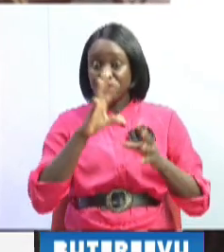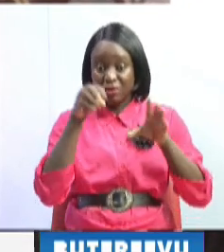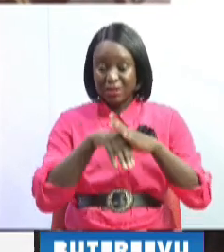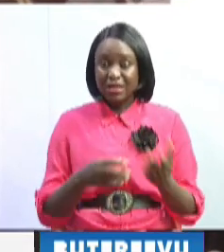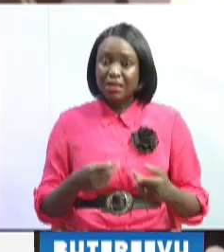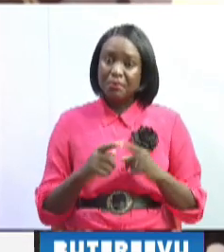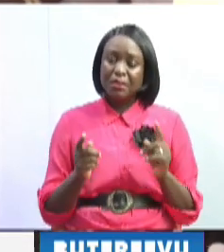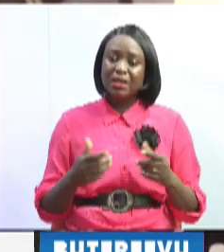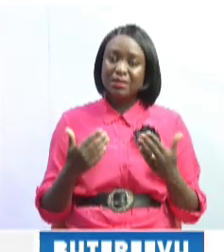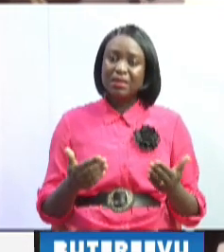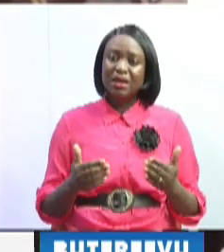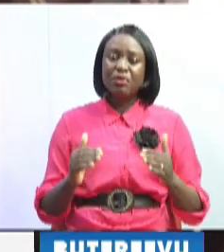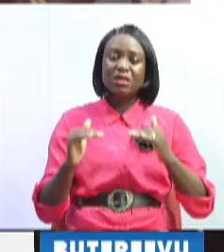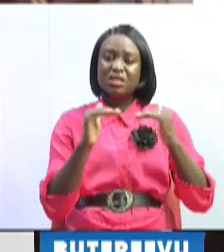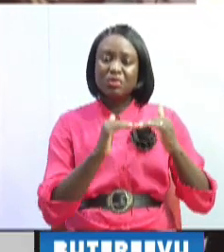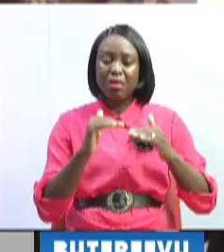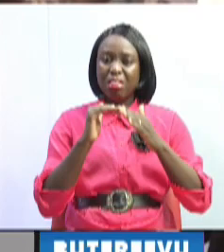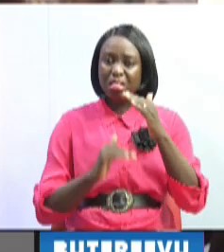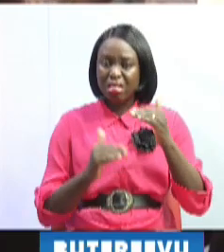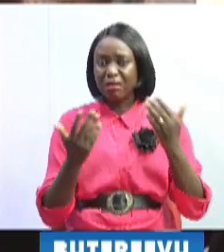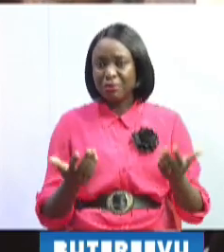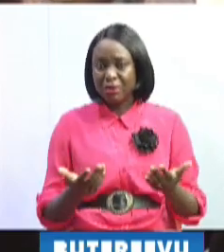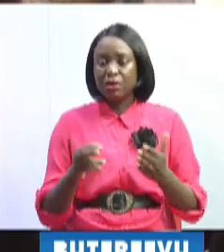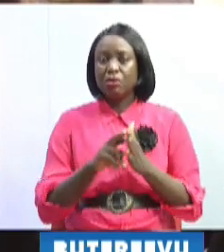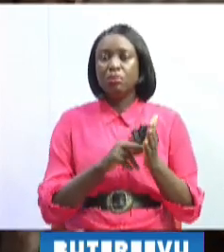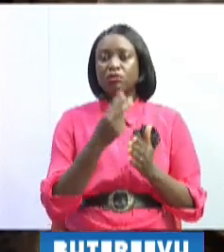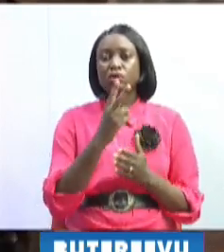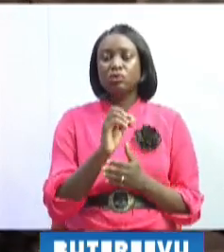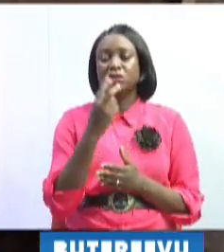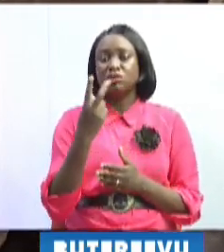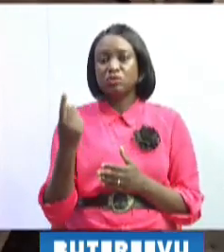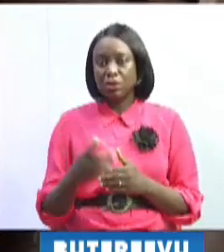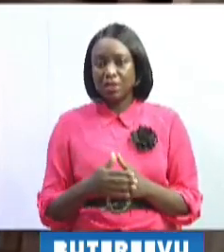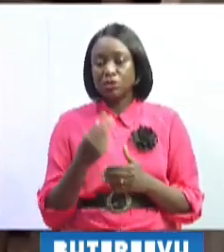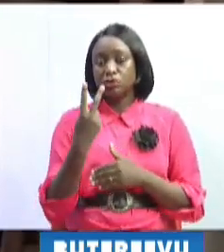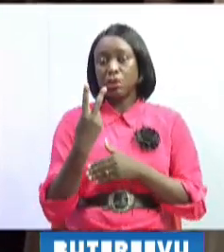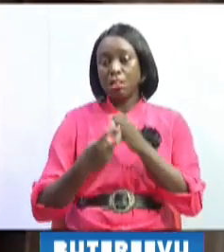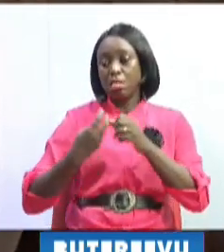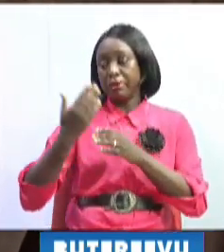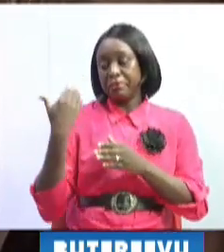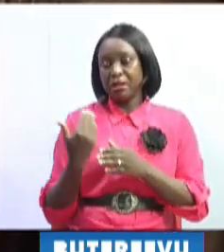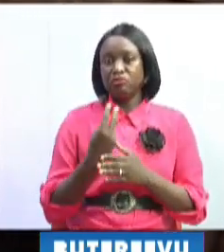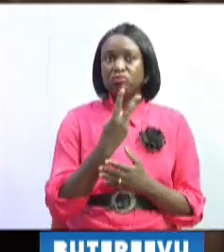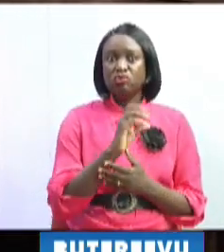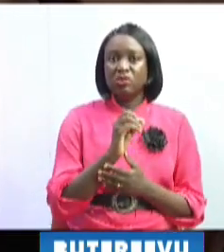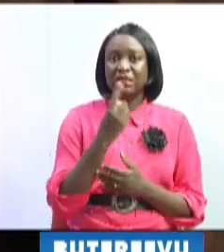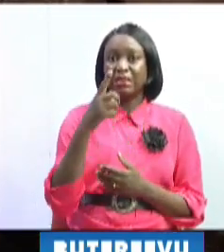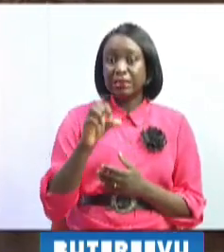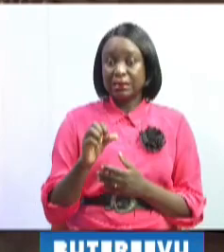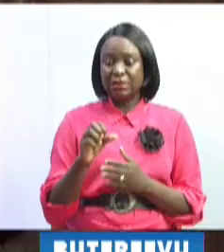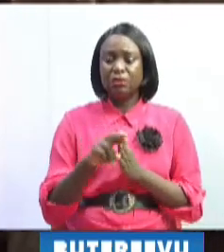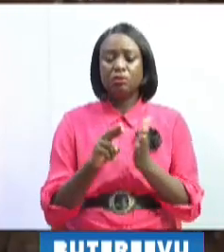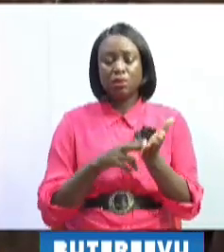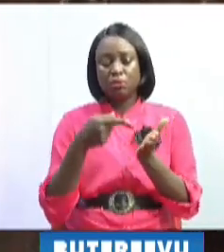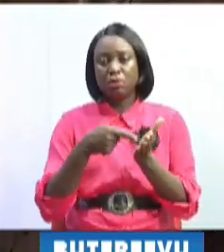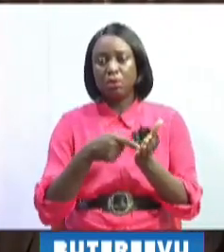to reducing inequality. It's an index report 2021. Emyaka ebiri egiyise okuva mu mwaka gwa 2019 alipoota